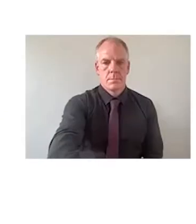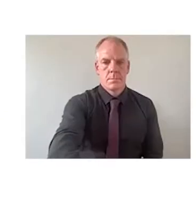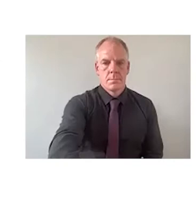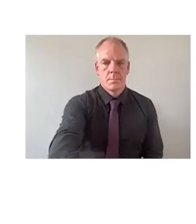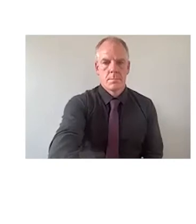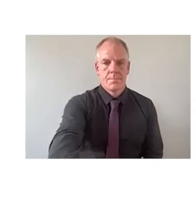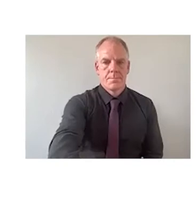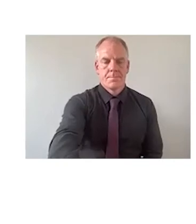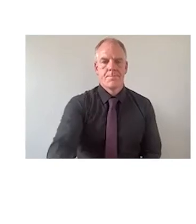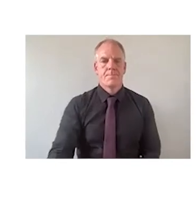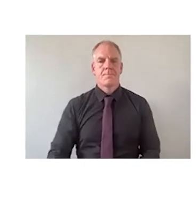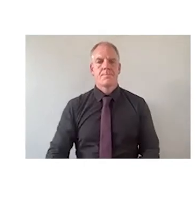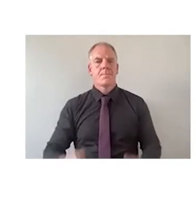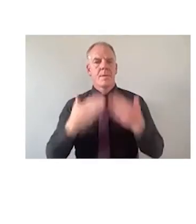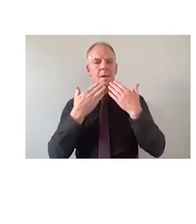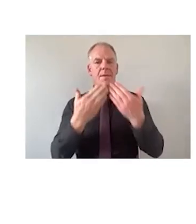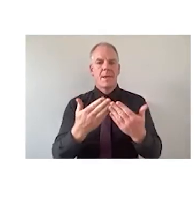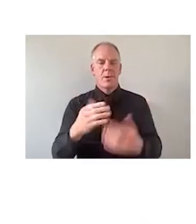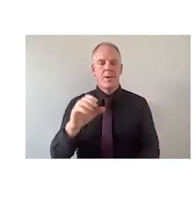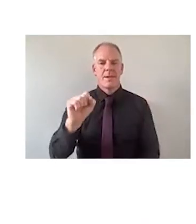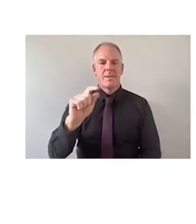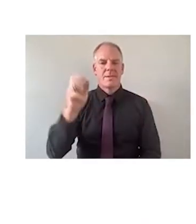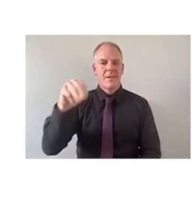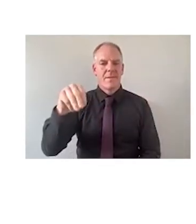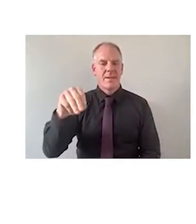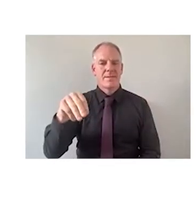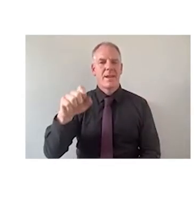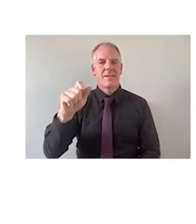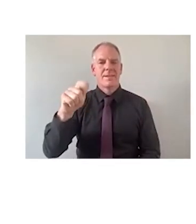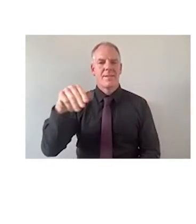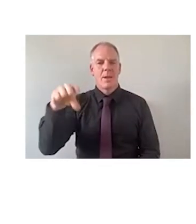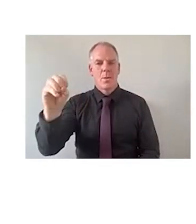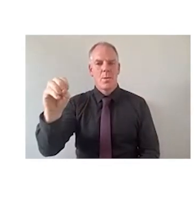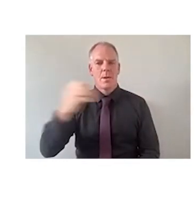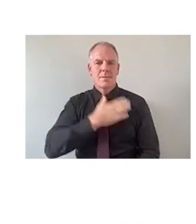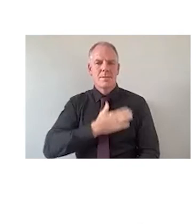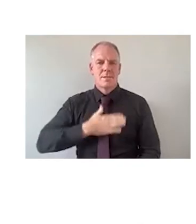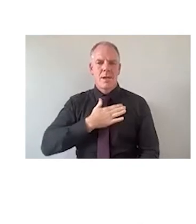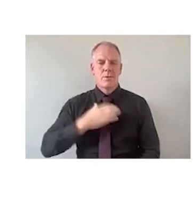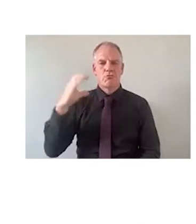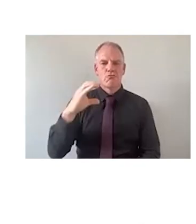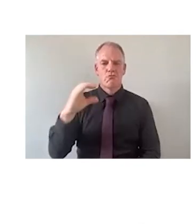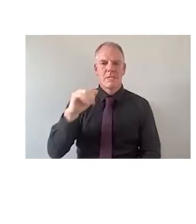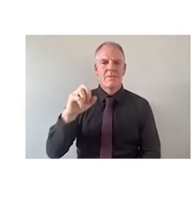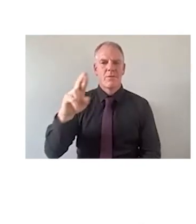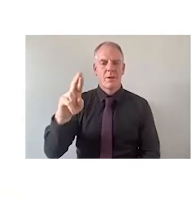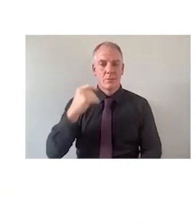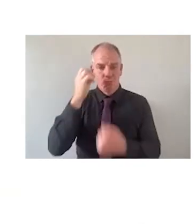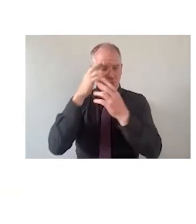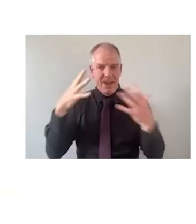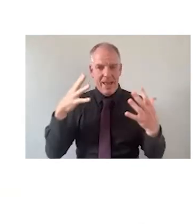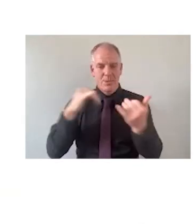Thank you very much, Stefan and Stefano, and apologies, Christopher, I didn't recognize you there in the mask,